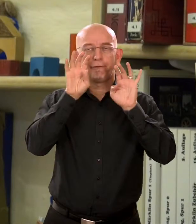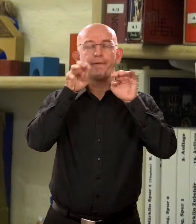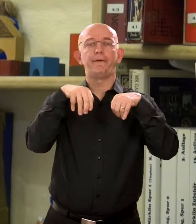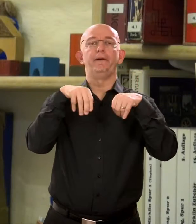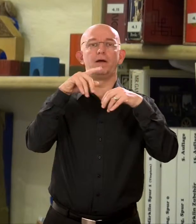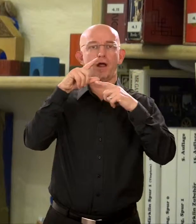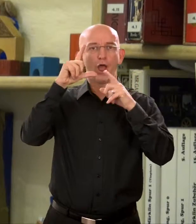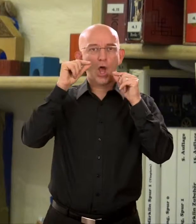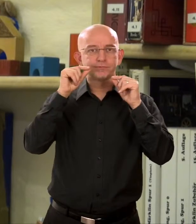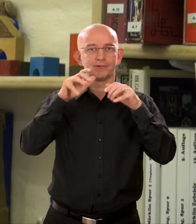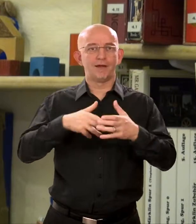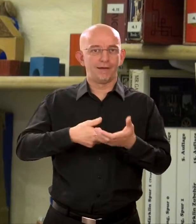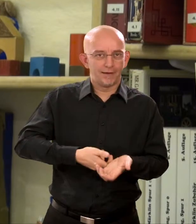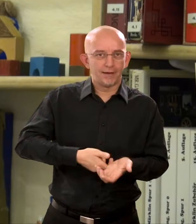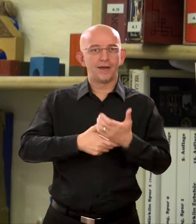back.